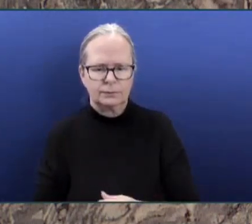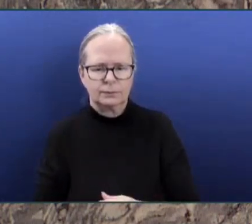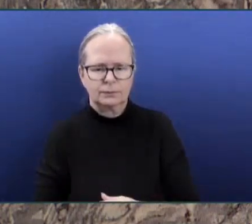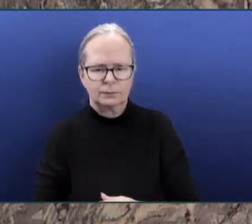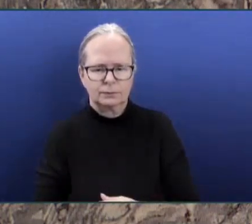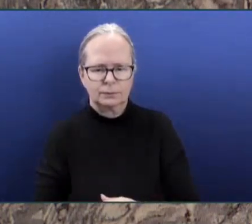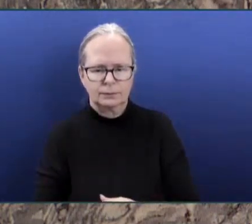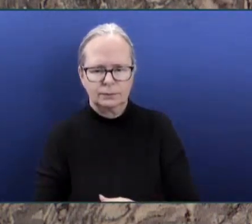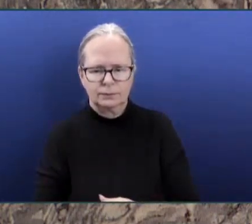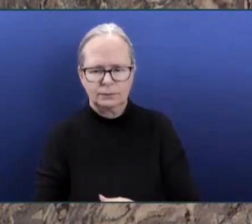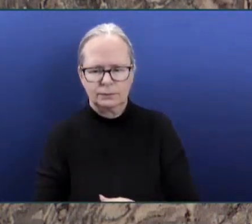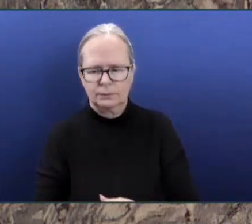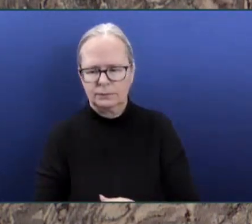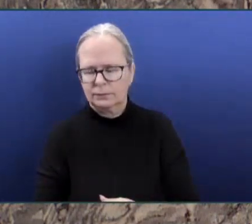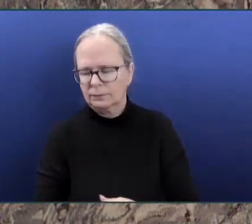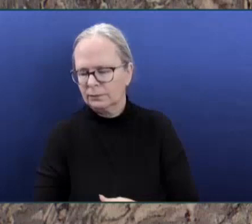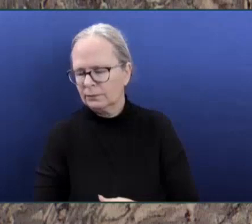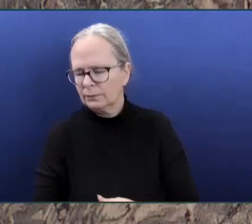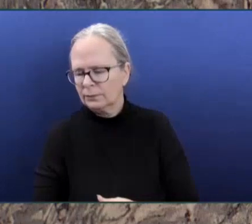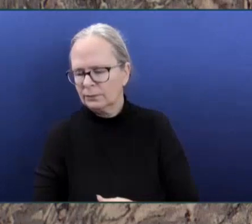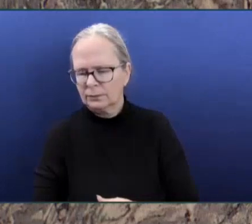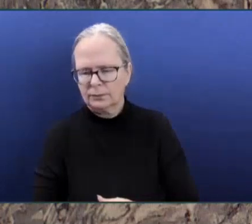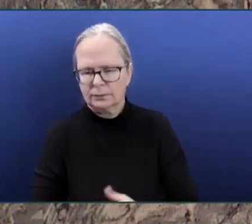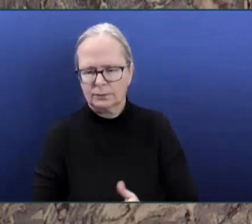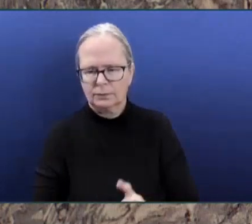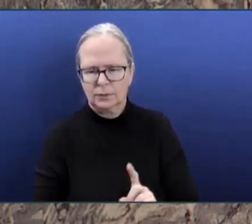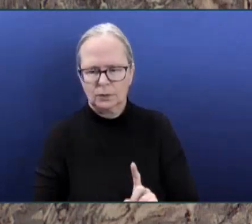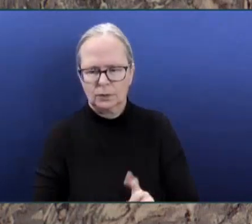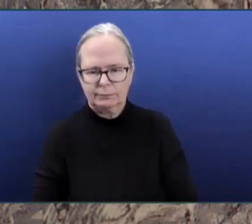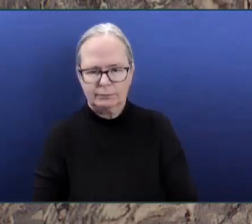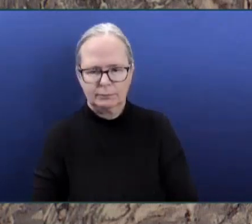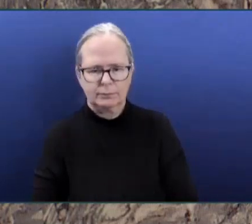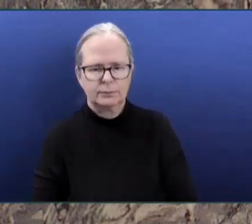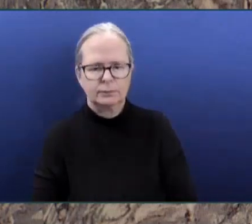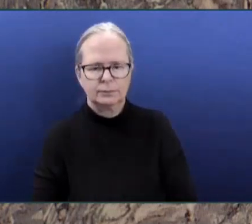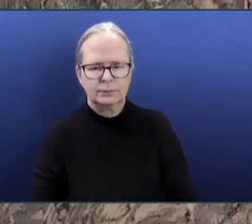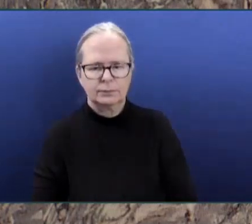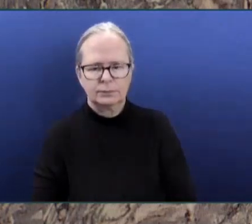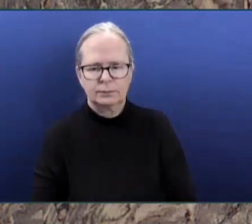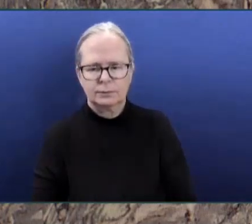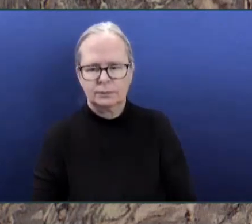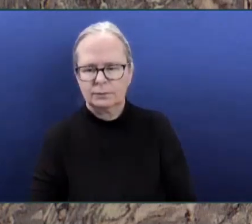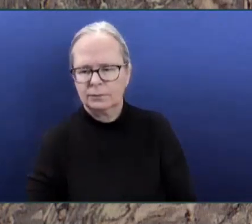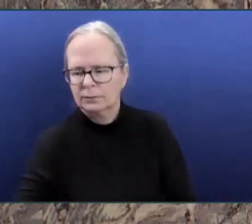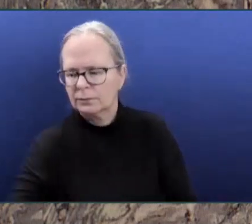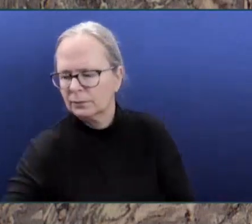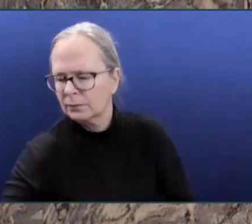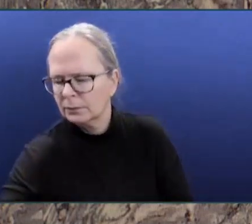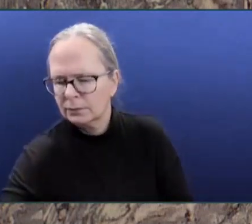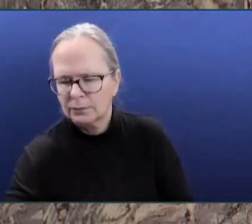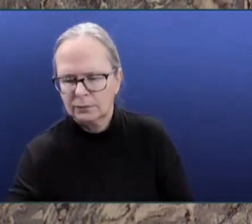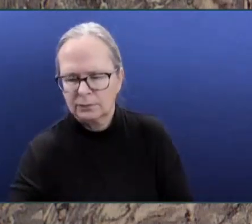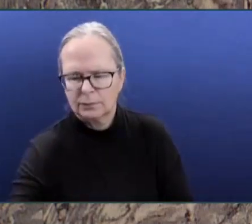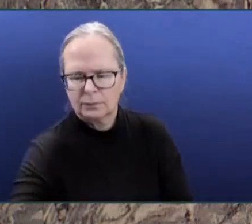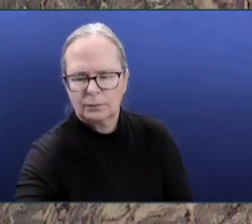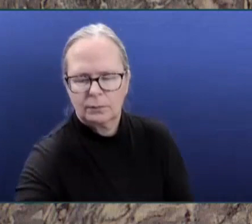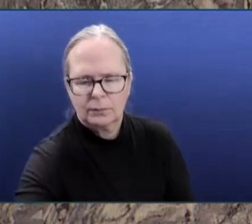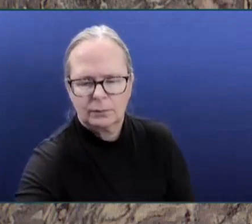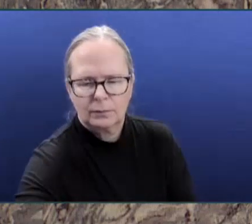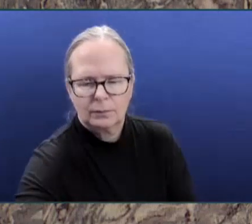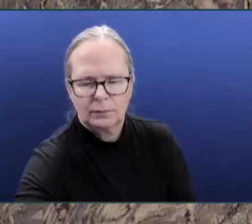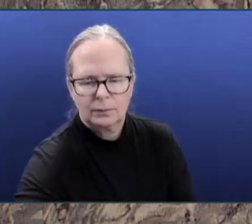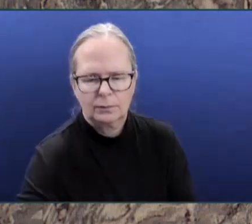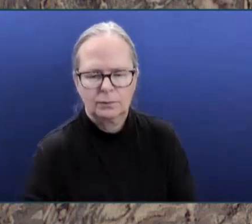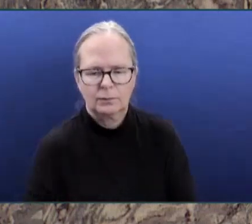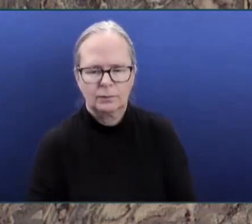has absolutely failed in every measure possible when it comes to housing affordability that his government has